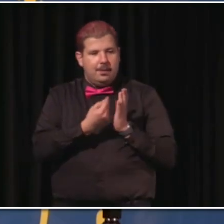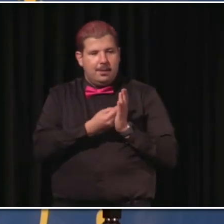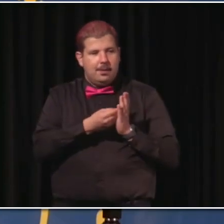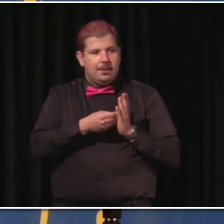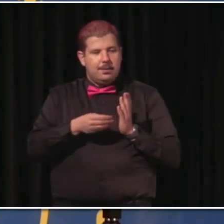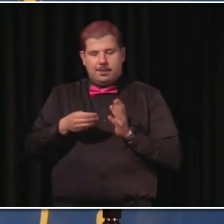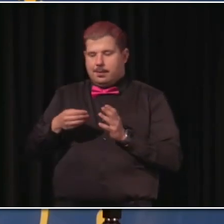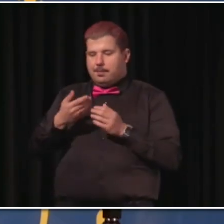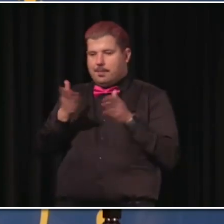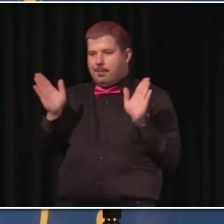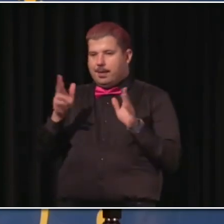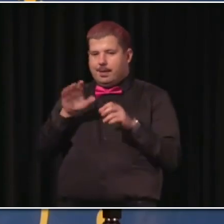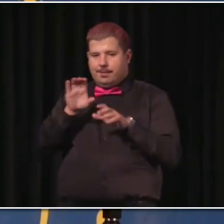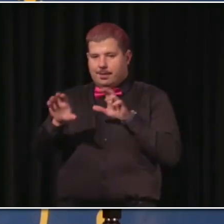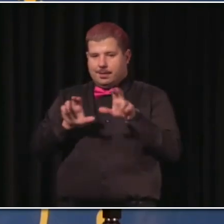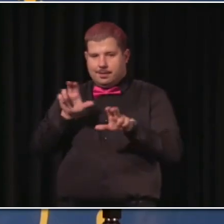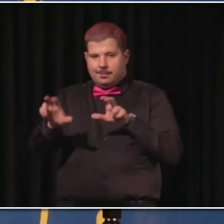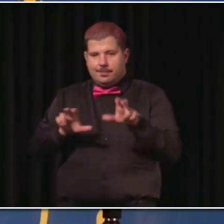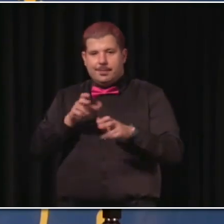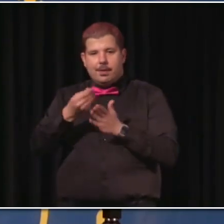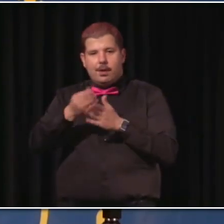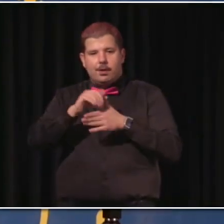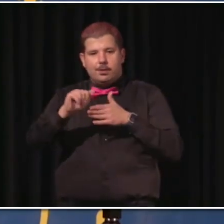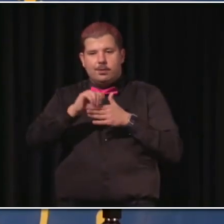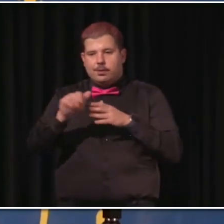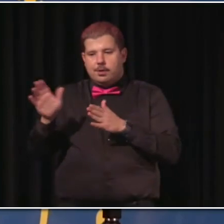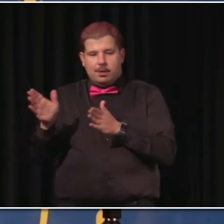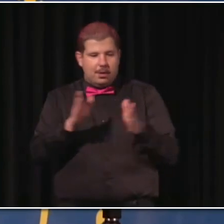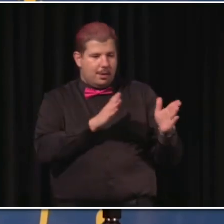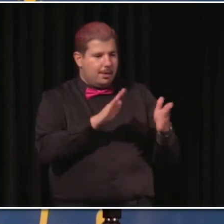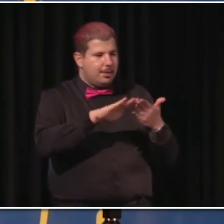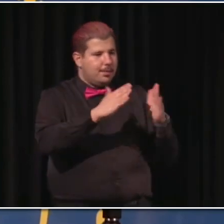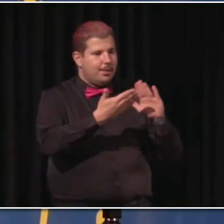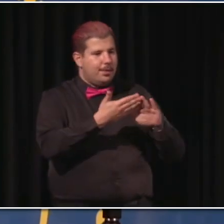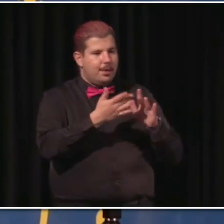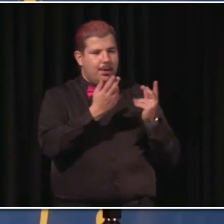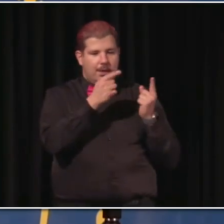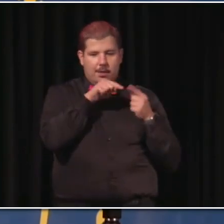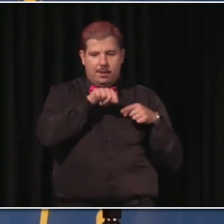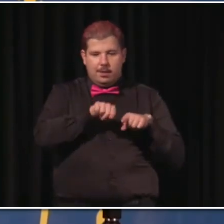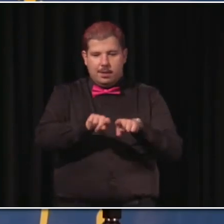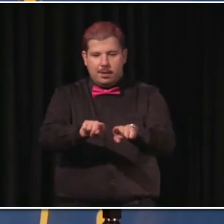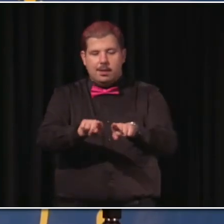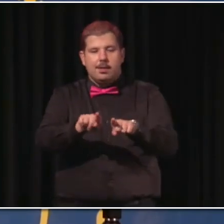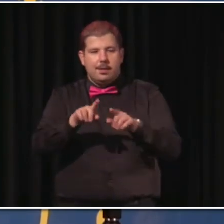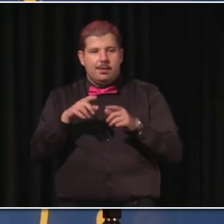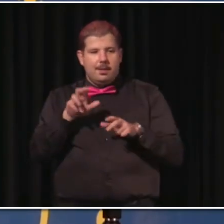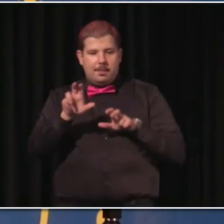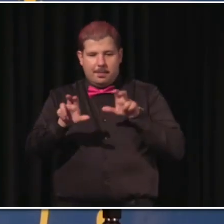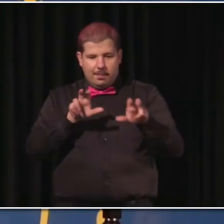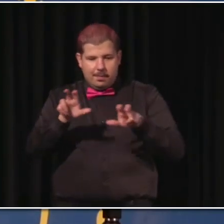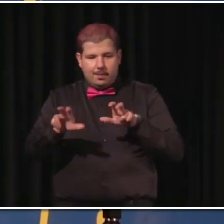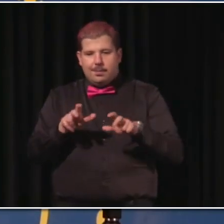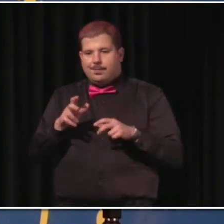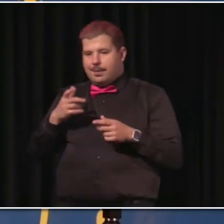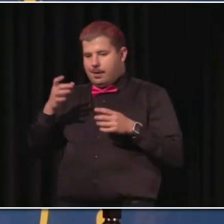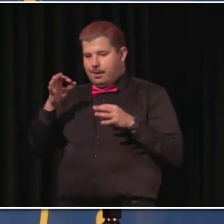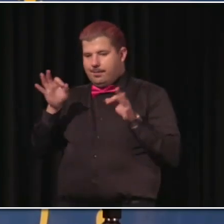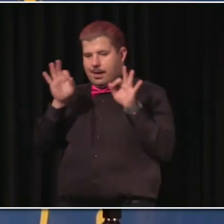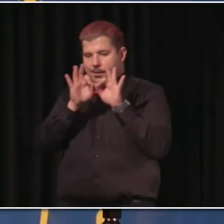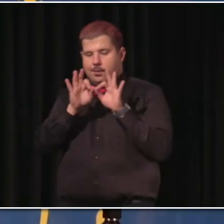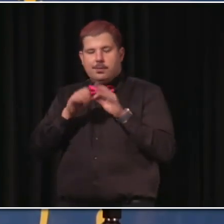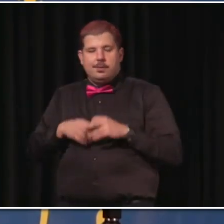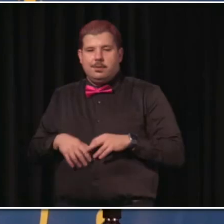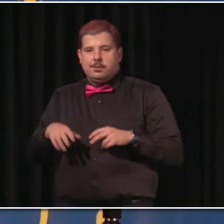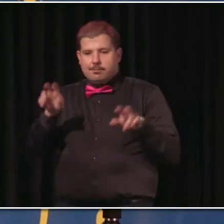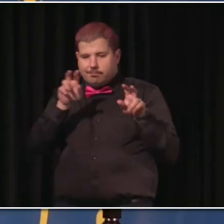investment dollars work for our community, aligning our investments with our values, and